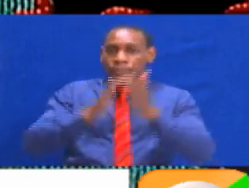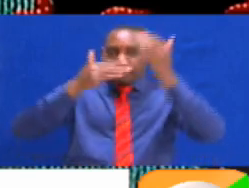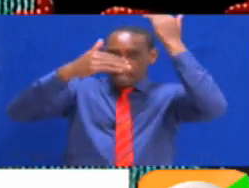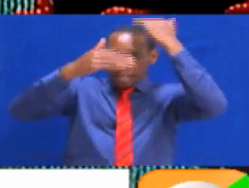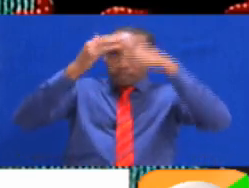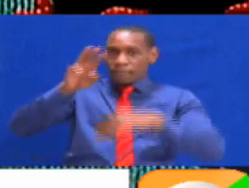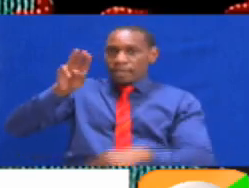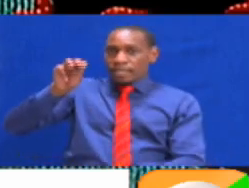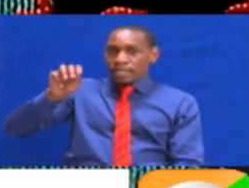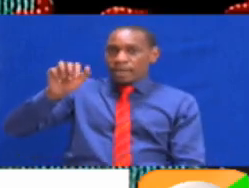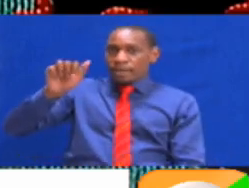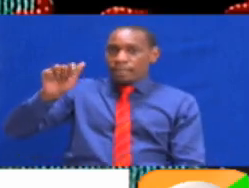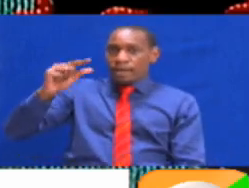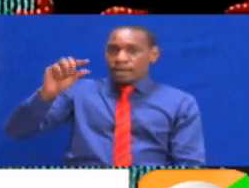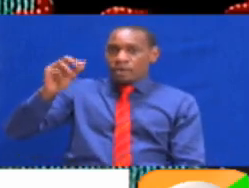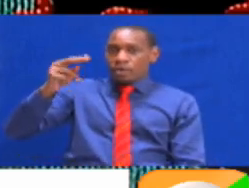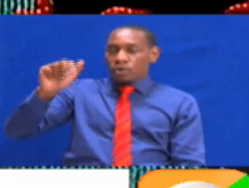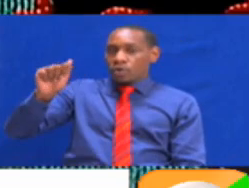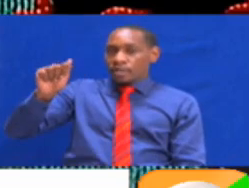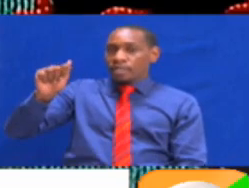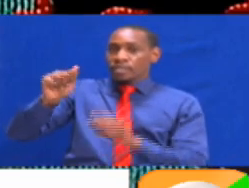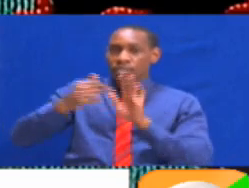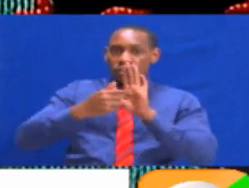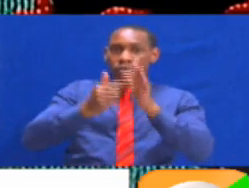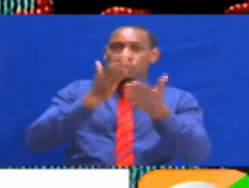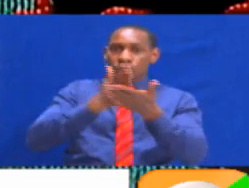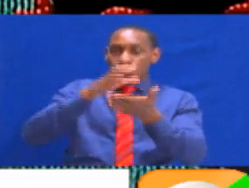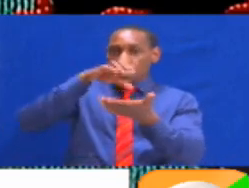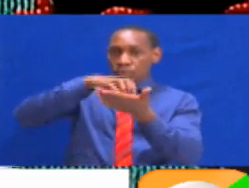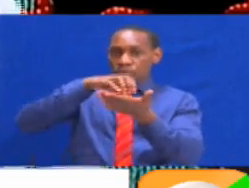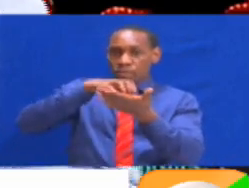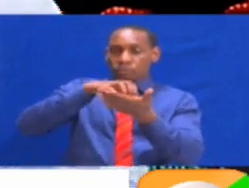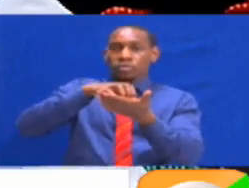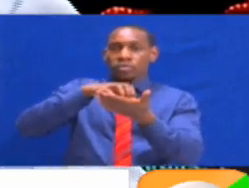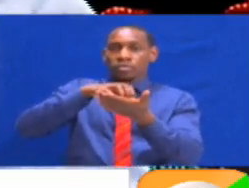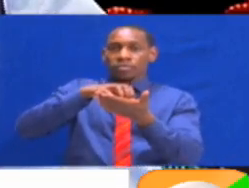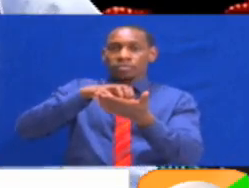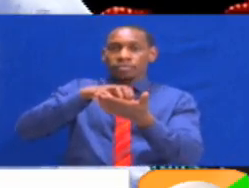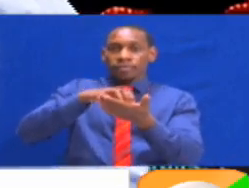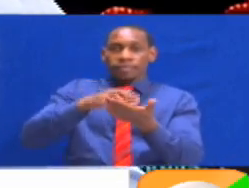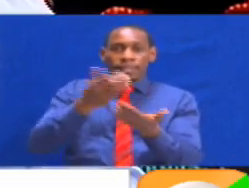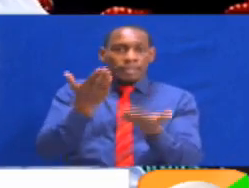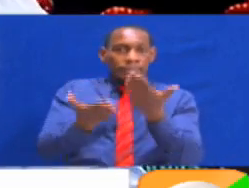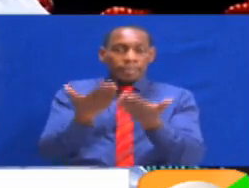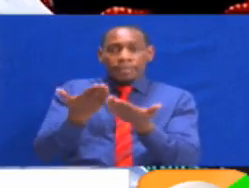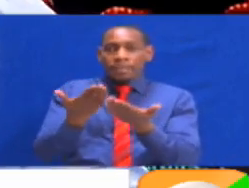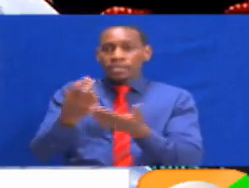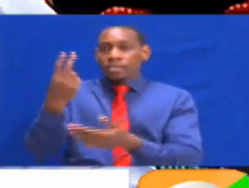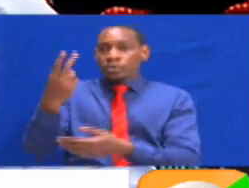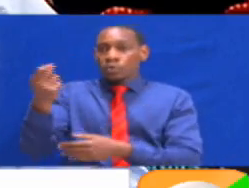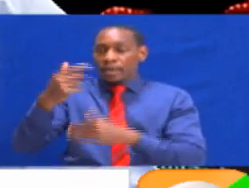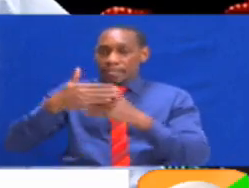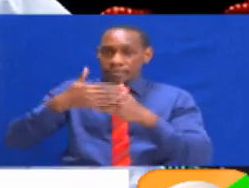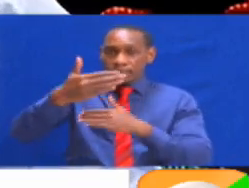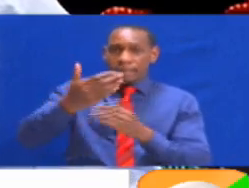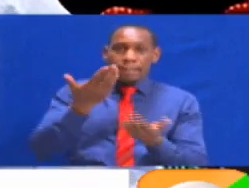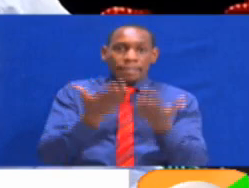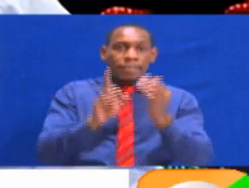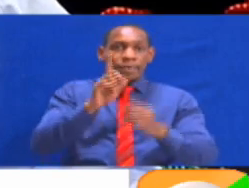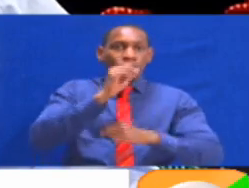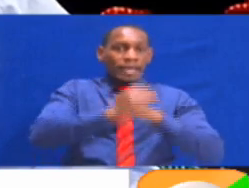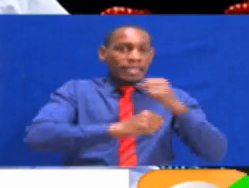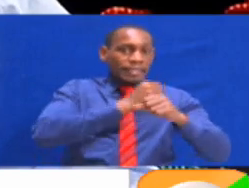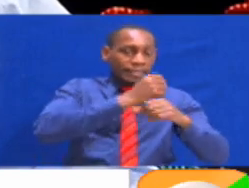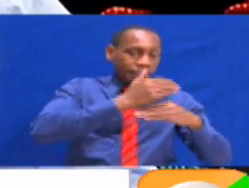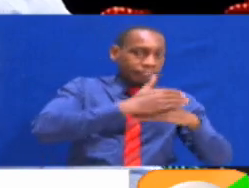Magoha actually captures the accurate position on this COVID situation. It could end in 2 months. It could be here for the